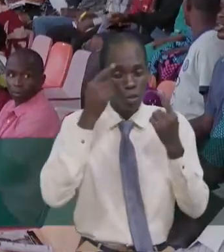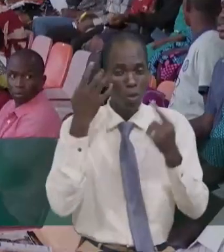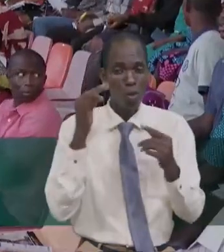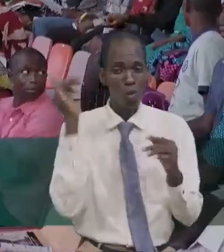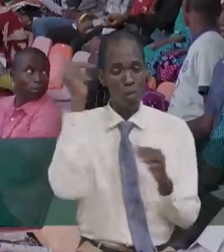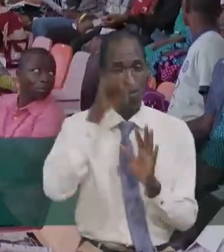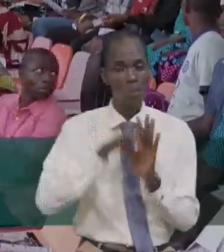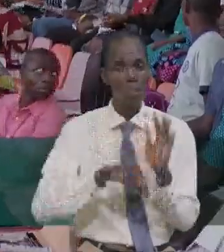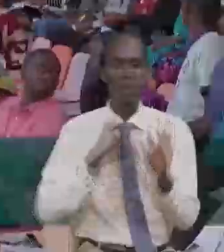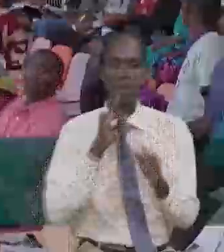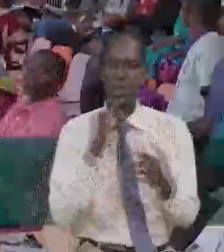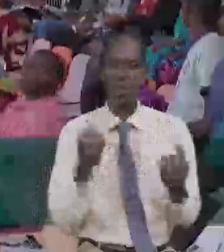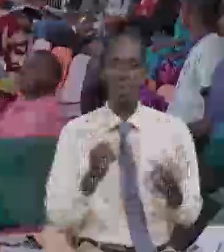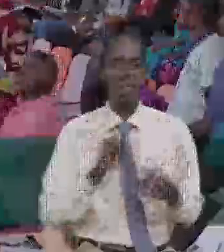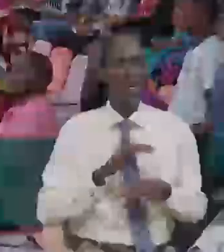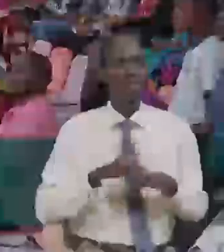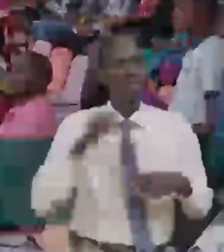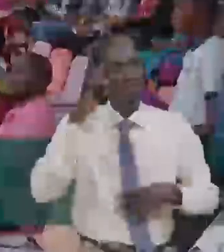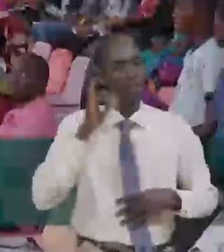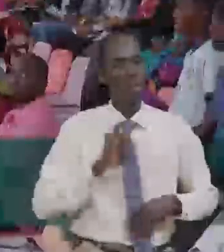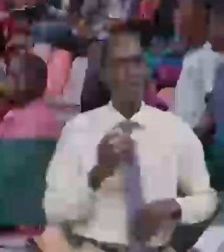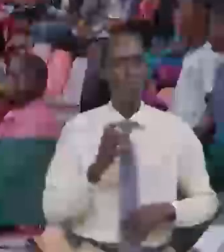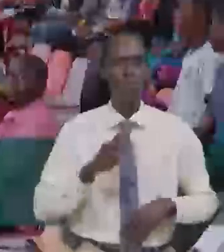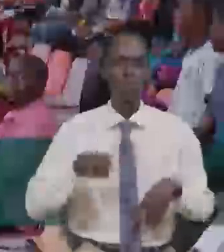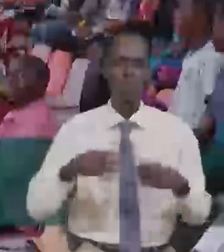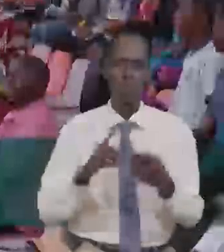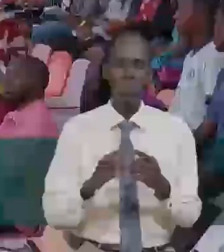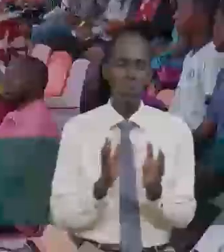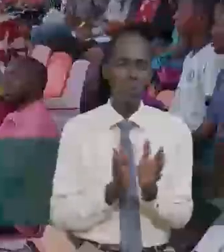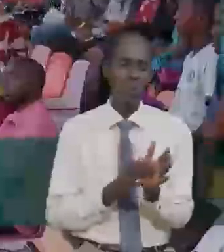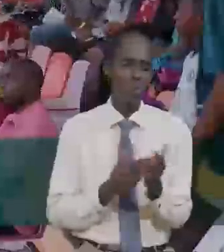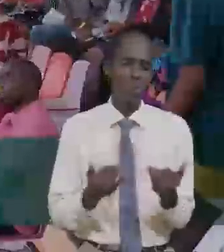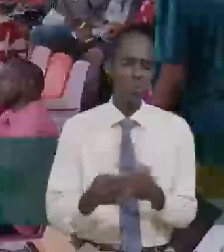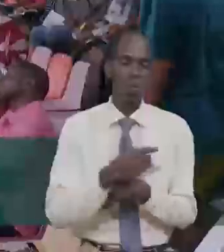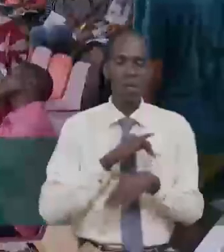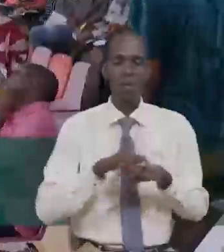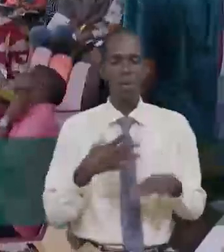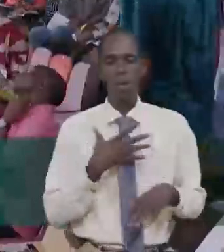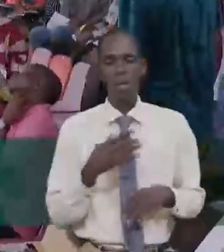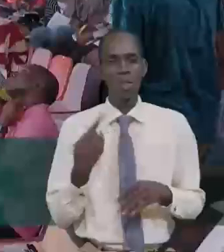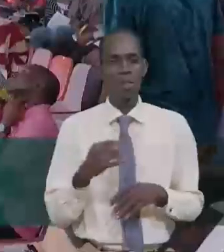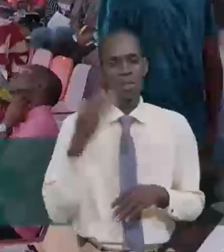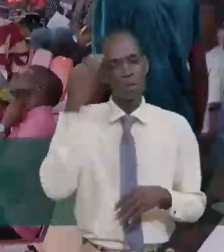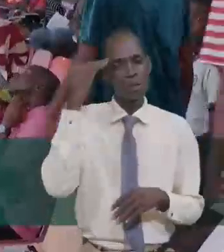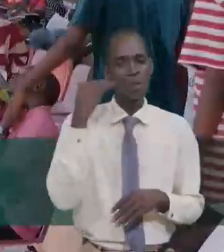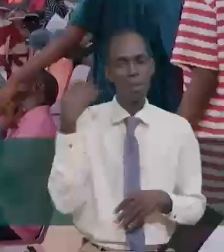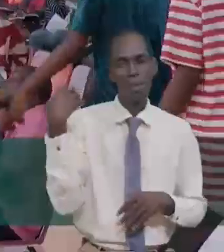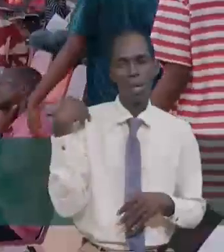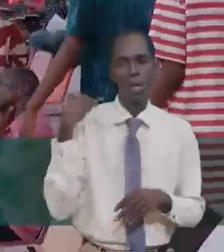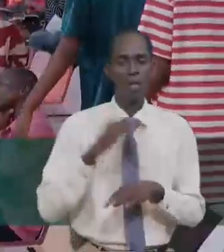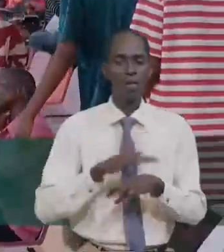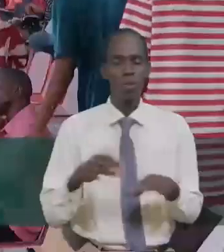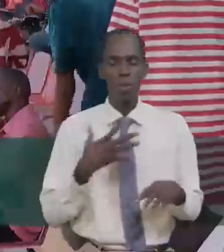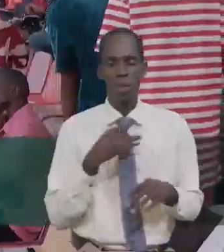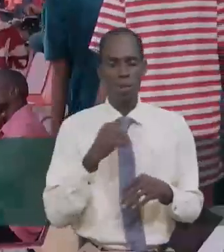like the principal. I don't like the teachers. I don't like my classmates. Everybody is after me. The thought of foolishness